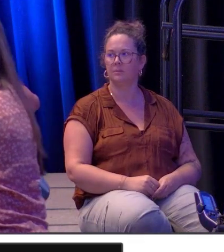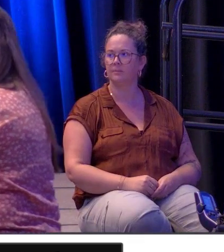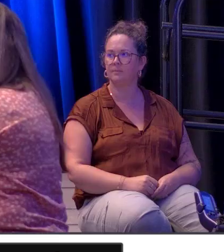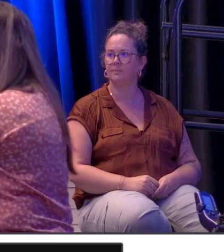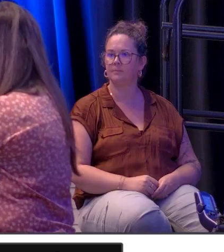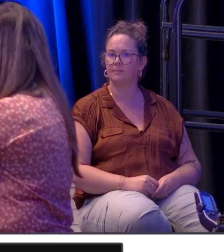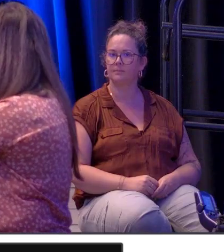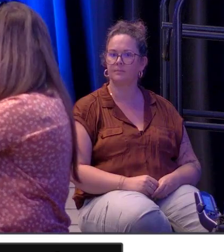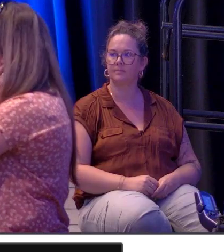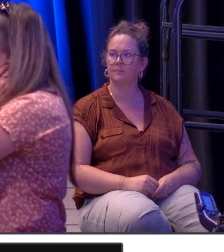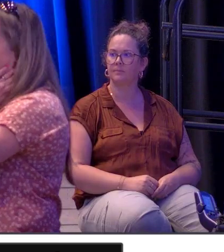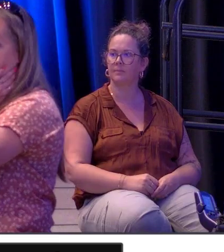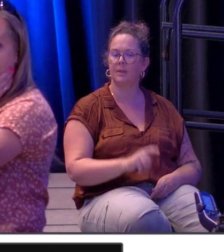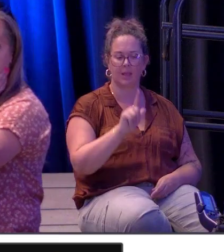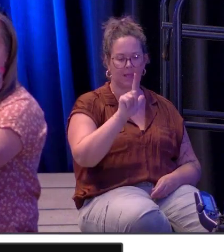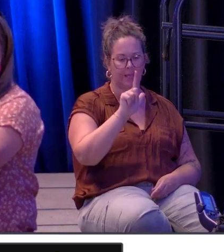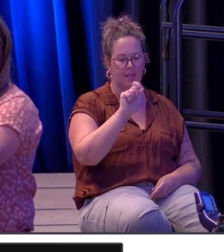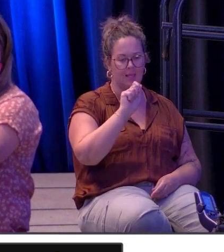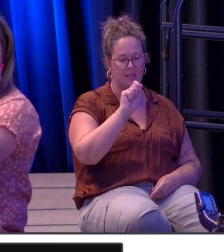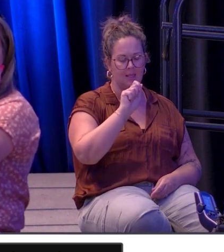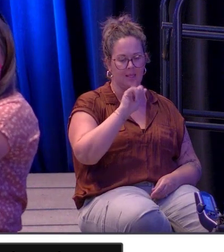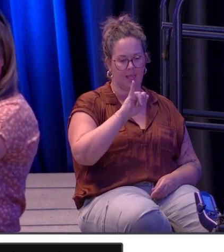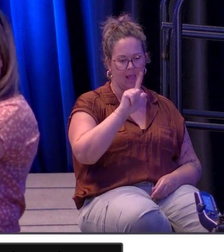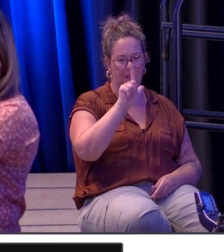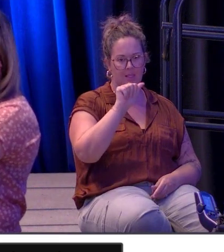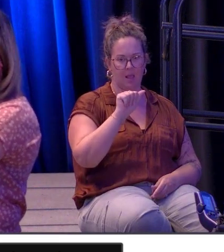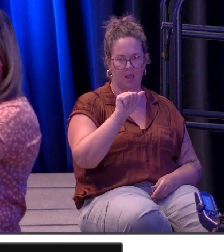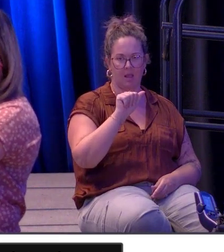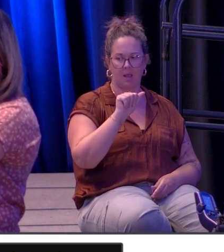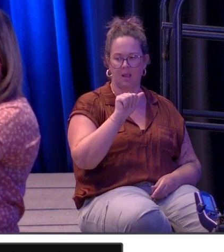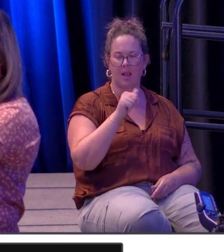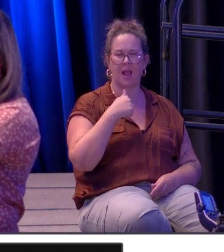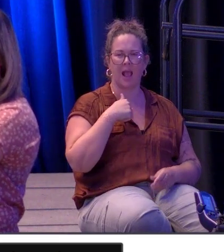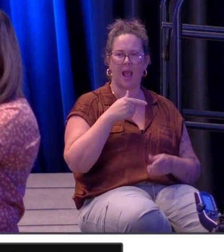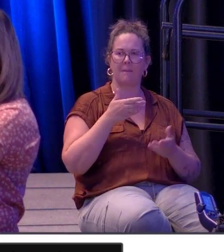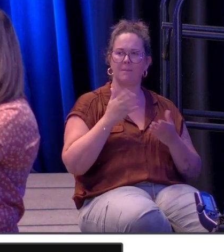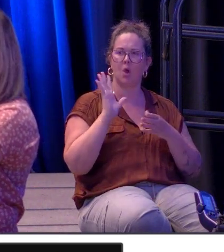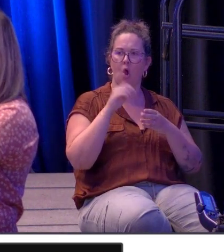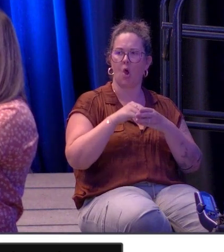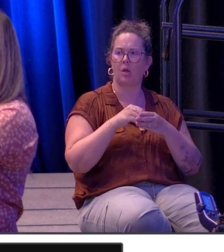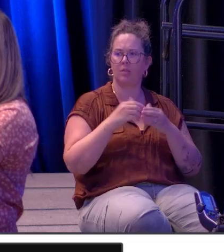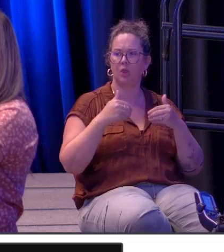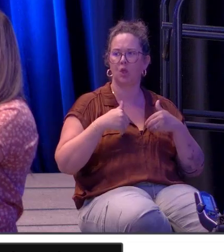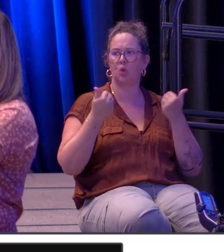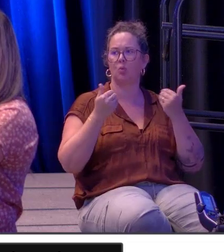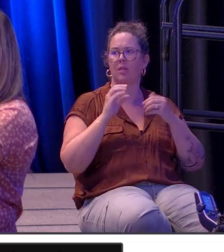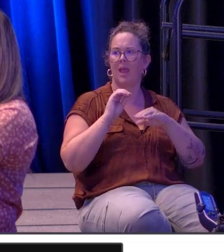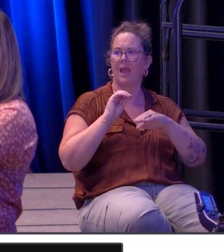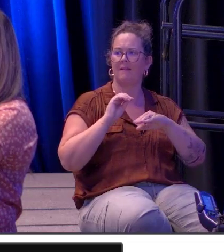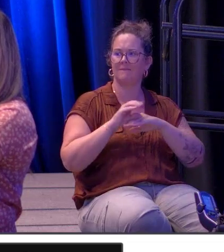Hi, my name is Layla Frazier. I serve as a youth on the Youth Advisory Council in Kentucky.